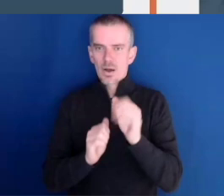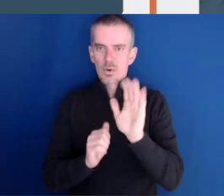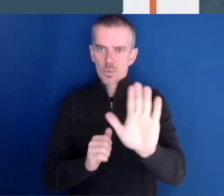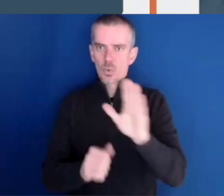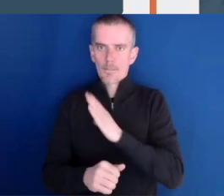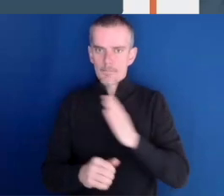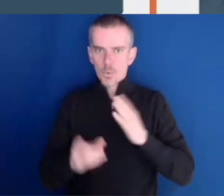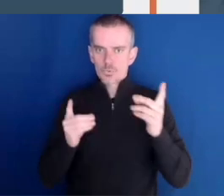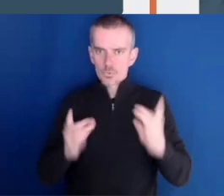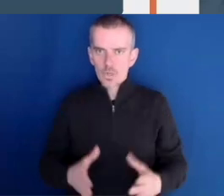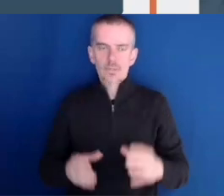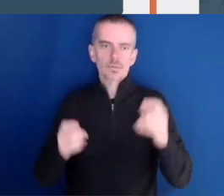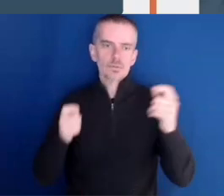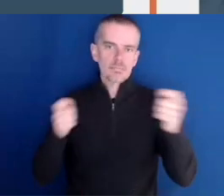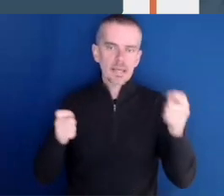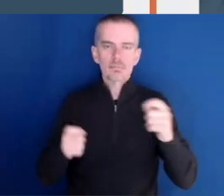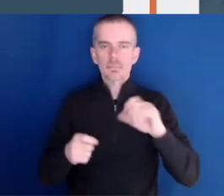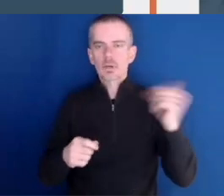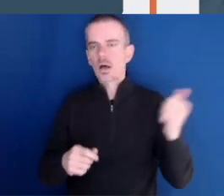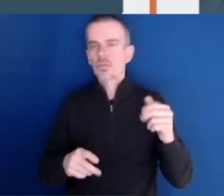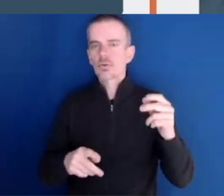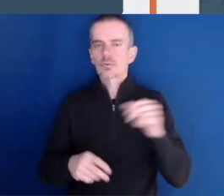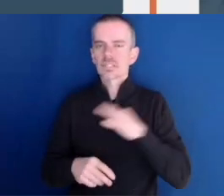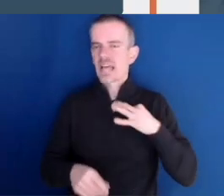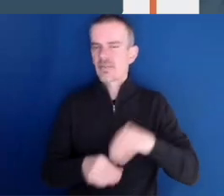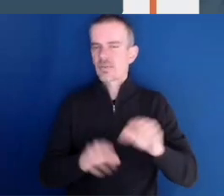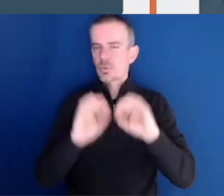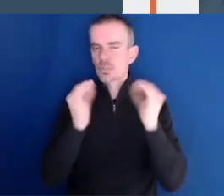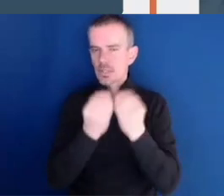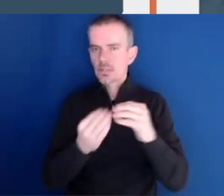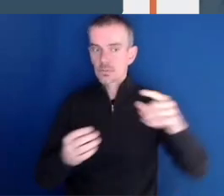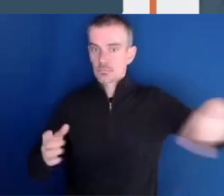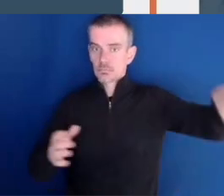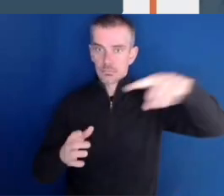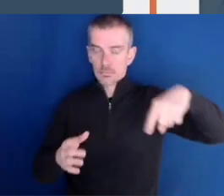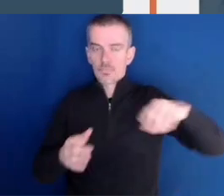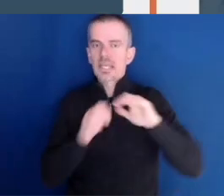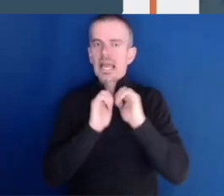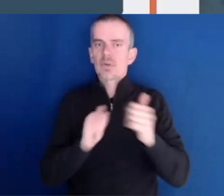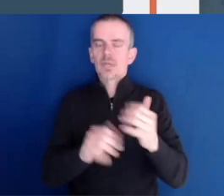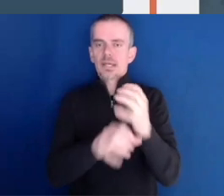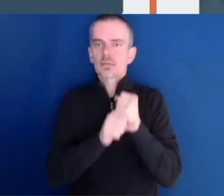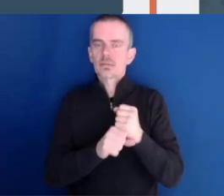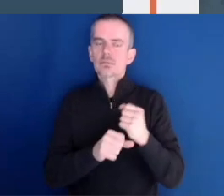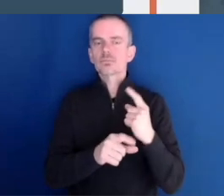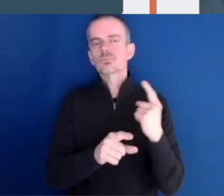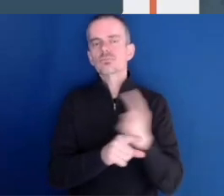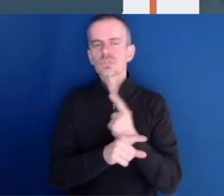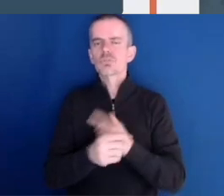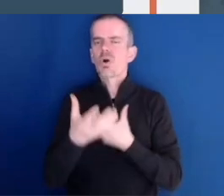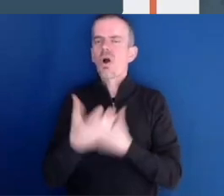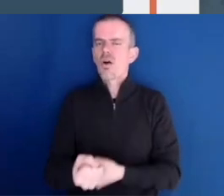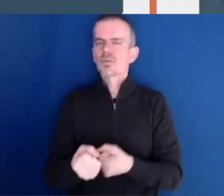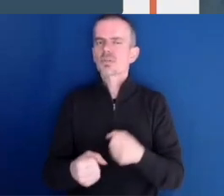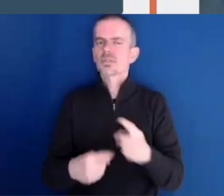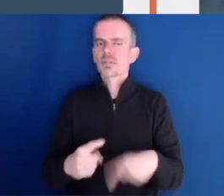of directors, management, other personnel in the organization can obtain basically reasonable assurance regarding